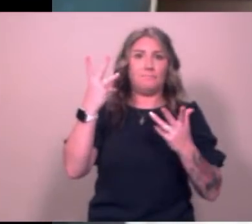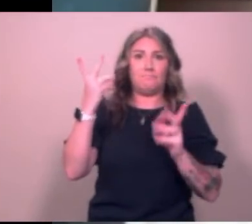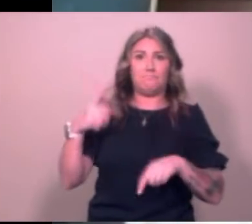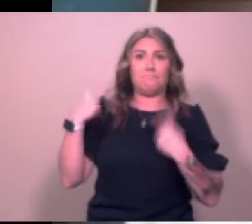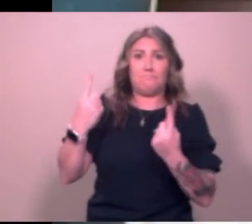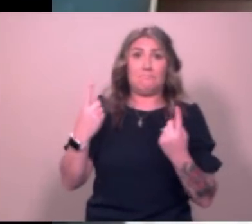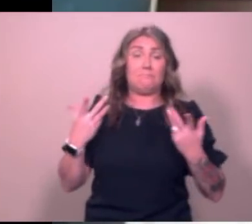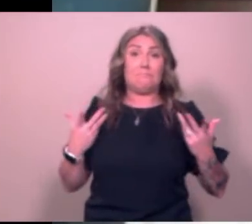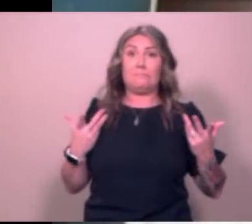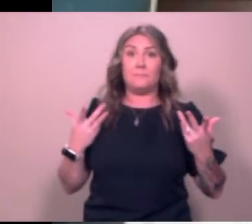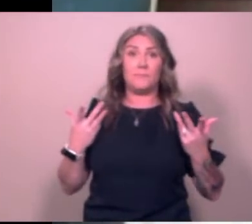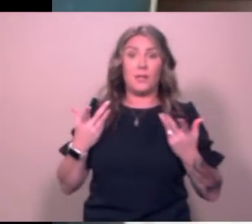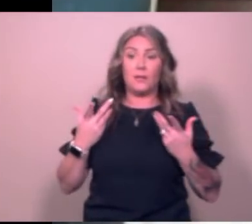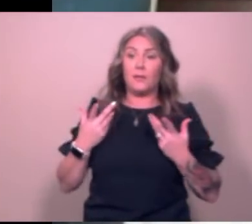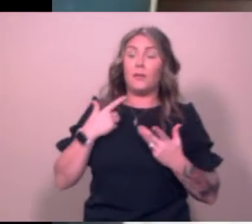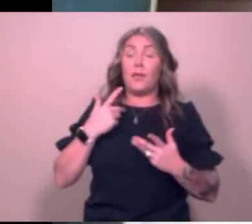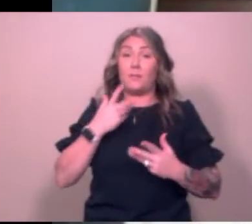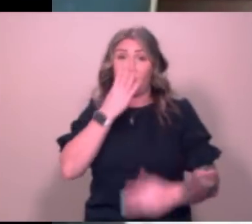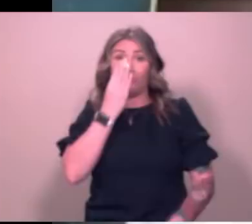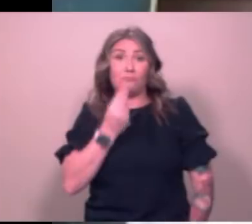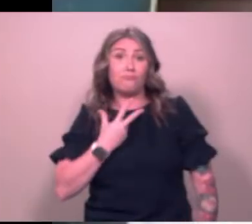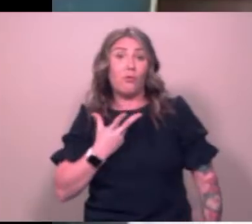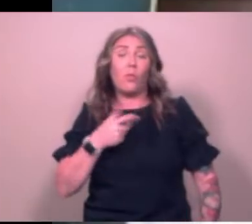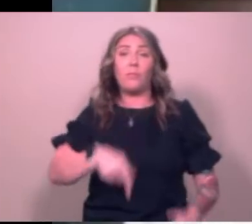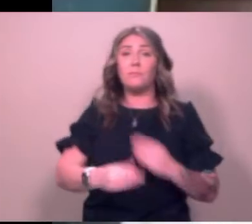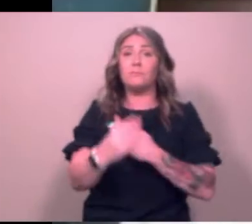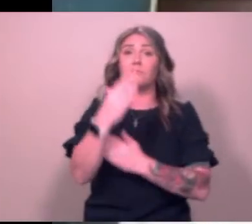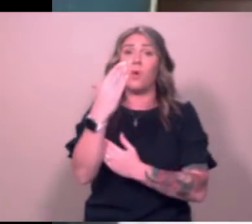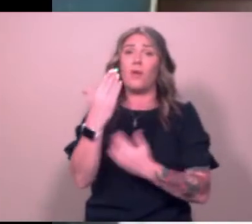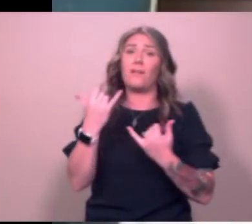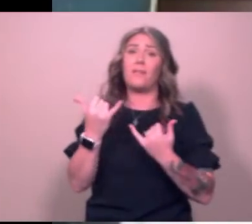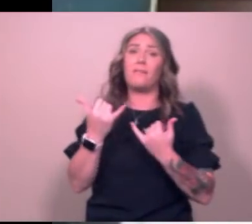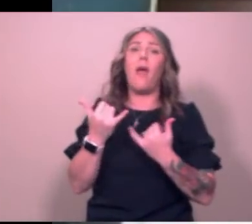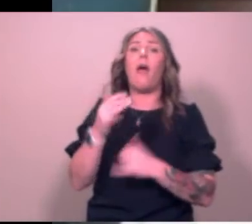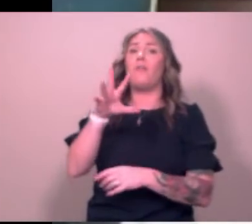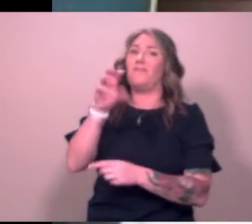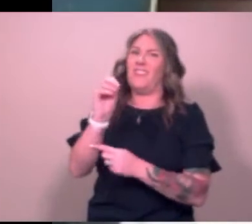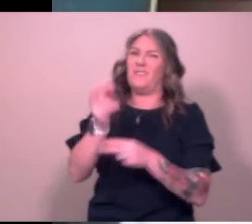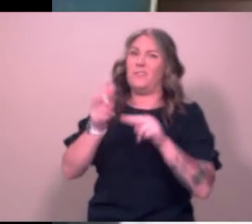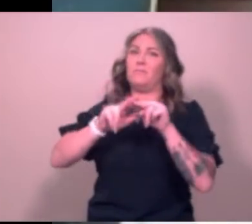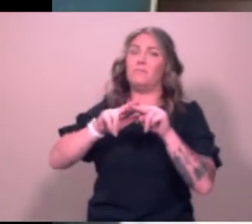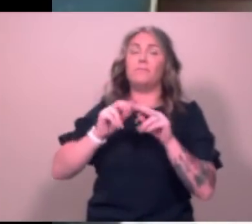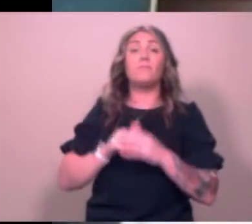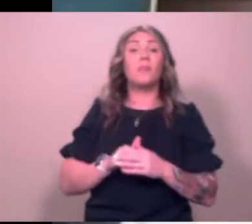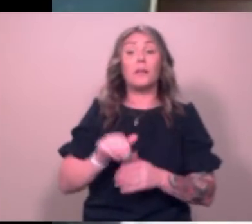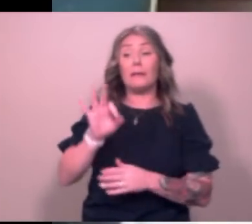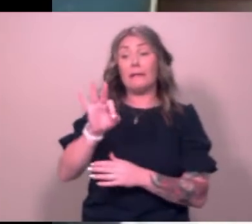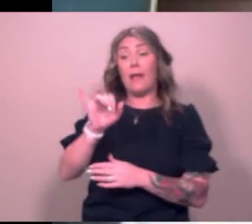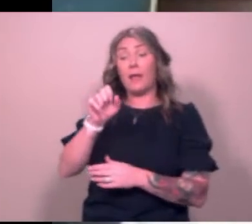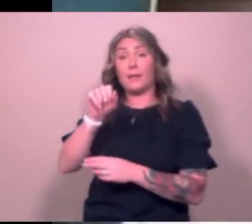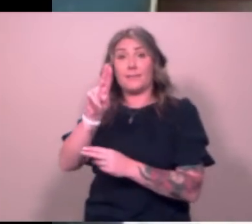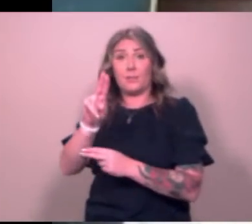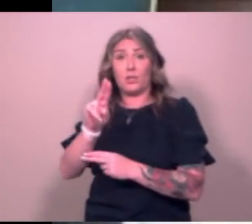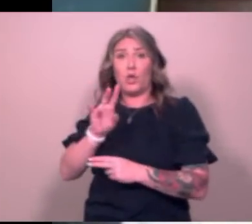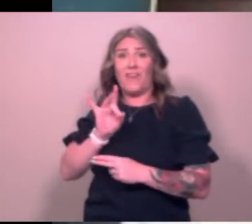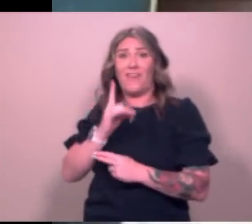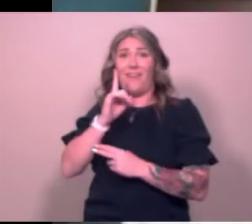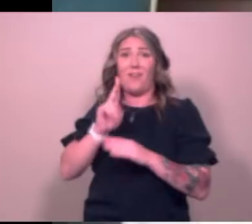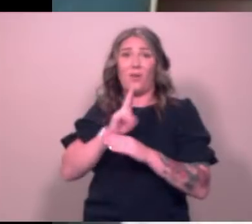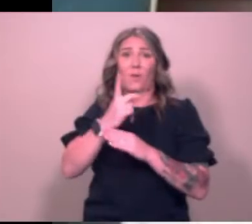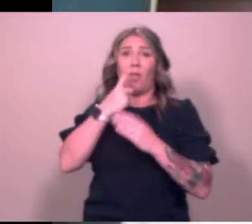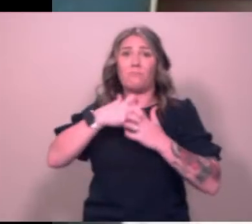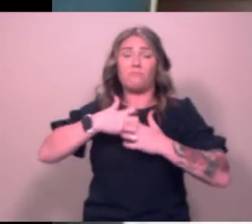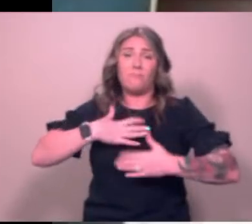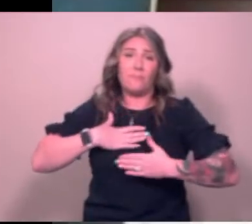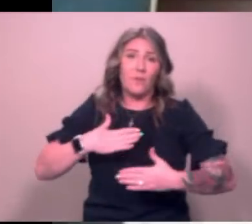as well, and I've been told this morning it's actually 50. Out of those, 9 were in ICU, 8 on ventilators,